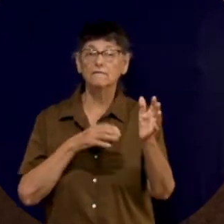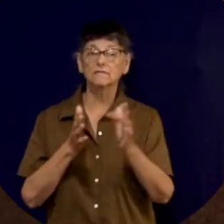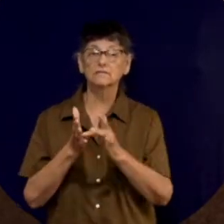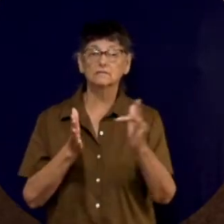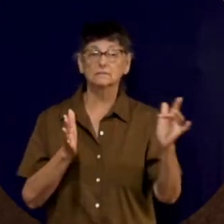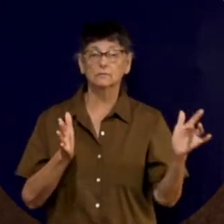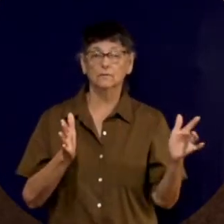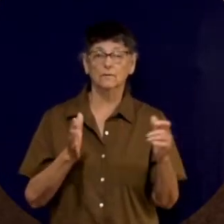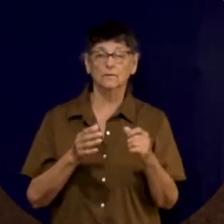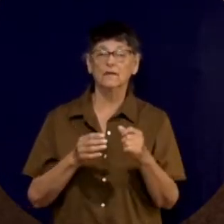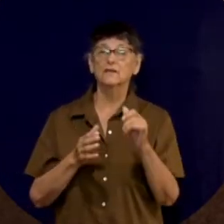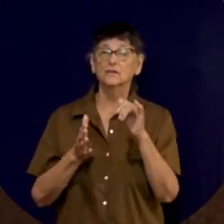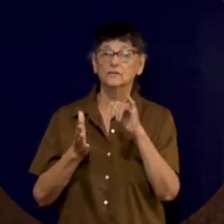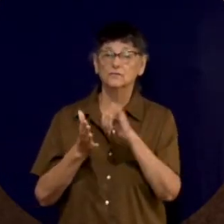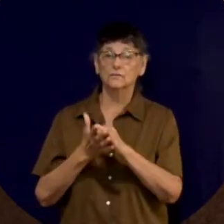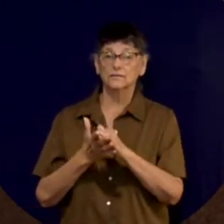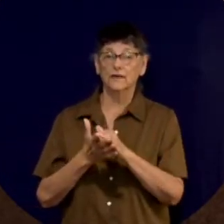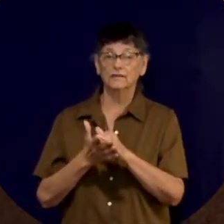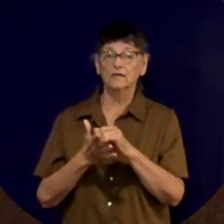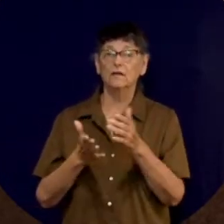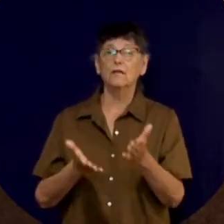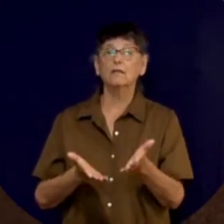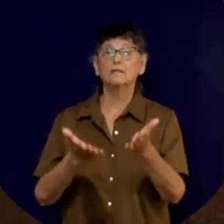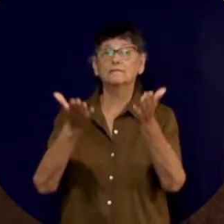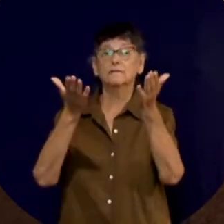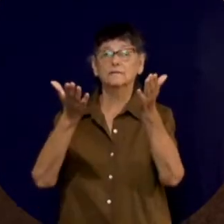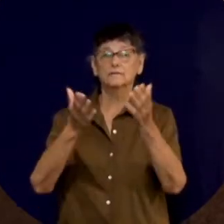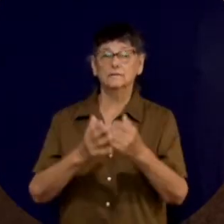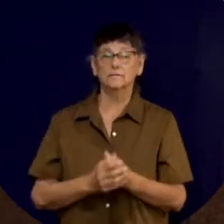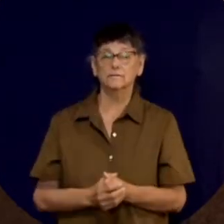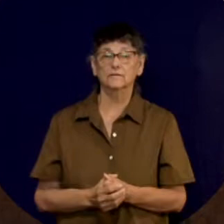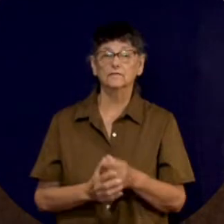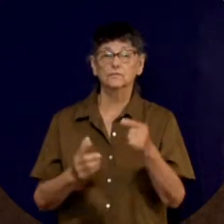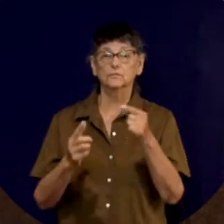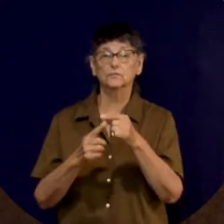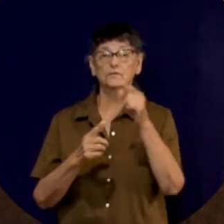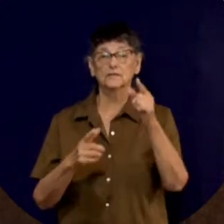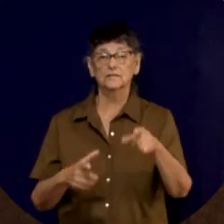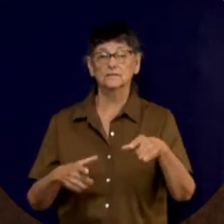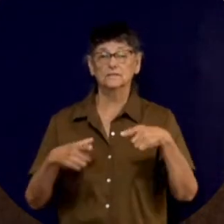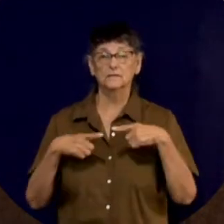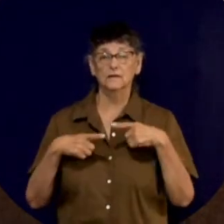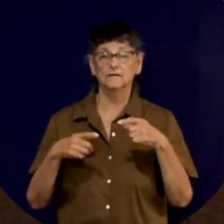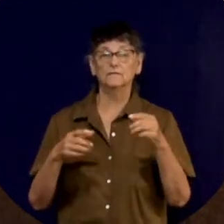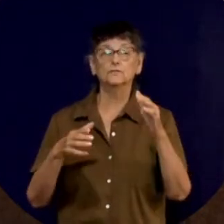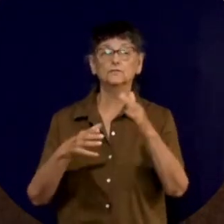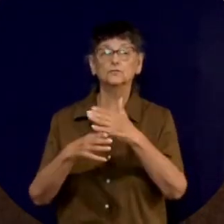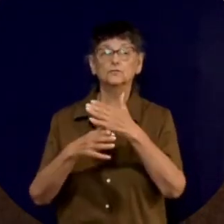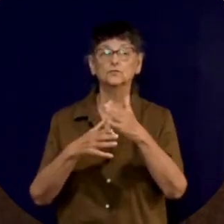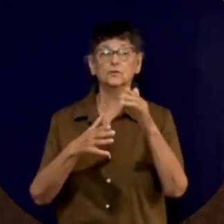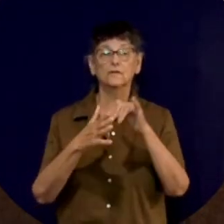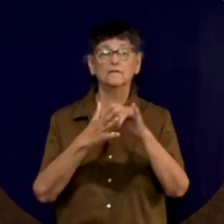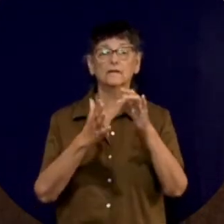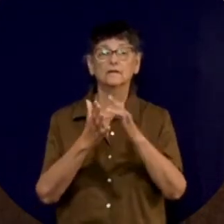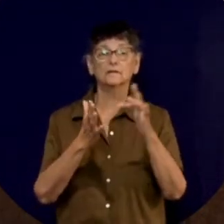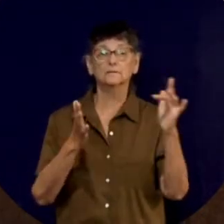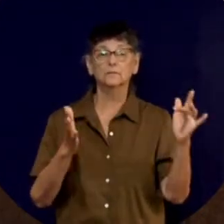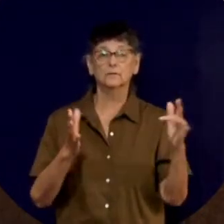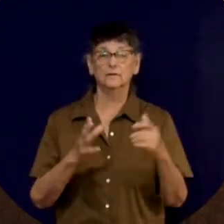glory in order to lift us up to his life, to share in that